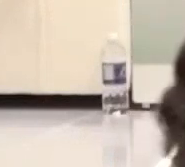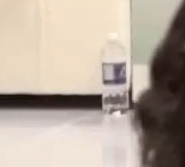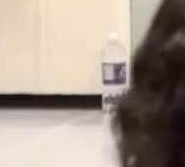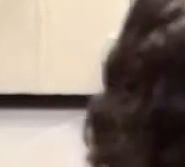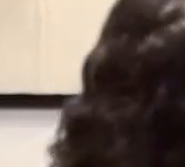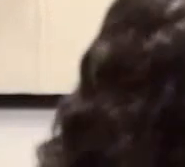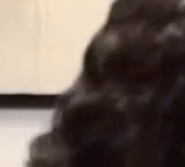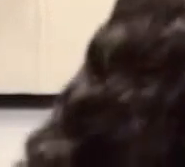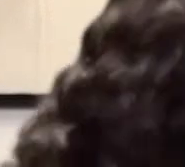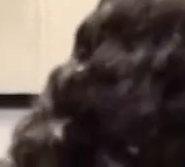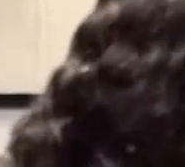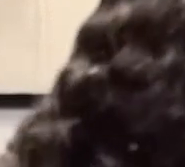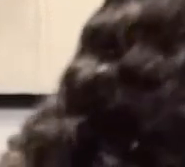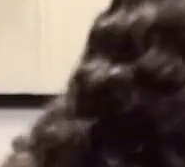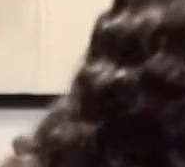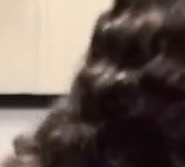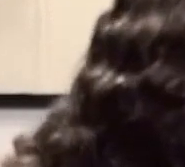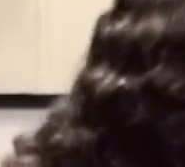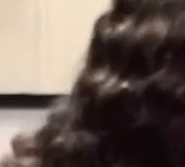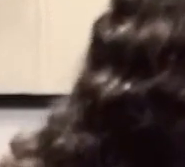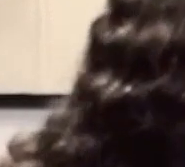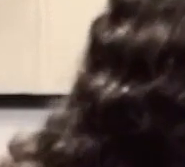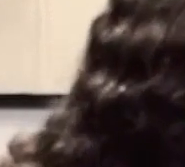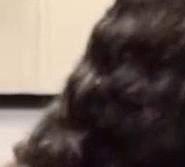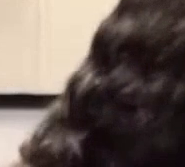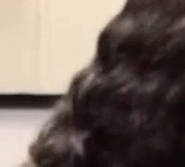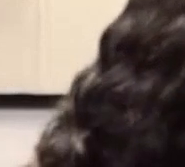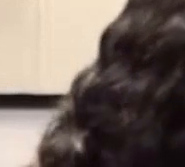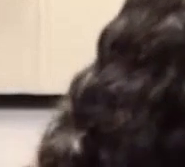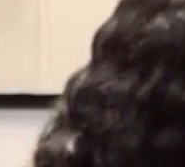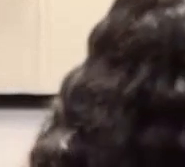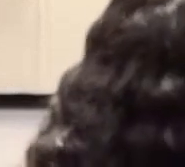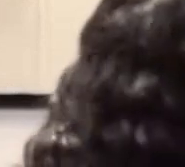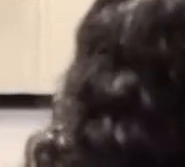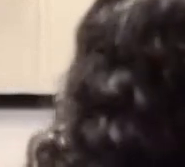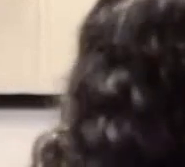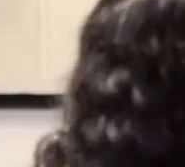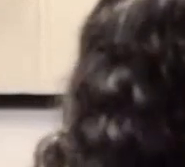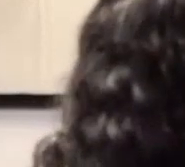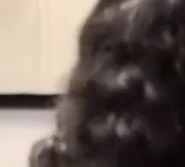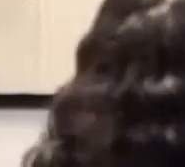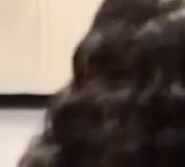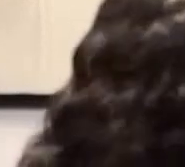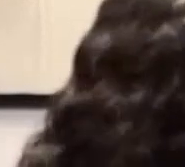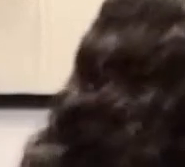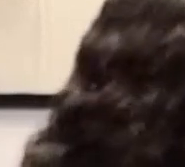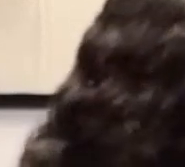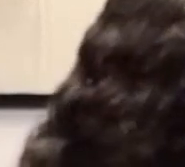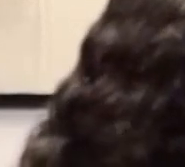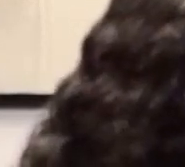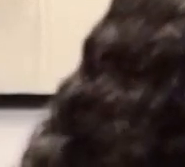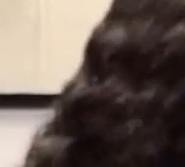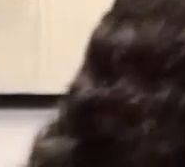that means for giving people choices and making sure we can reach those at the last mile who may have very different